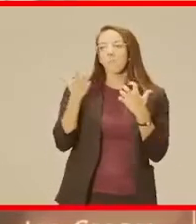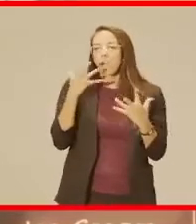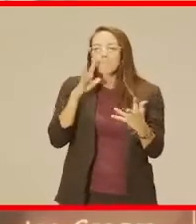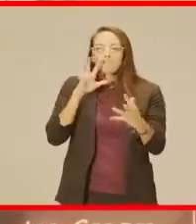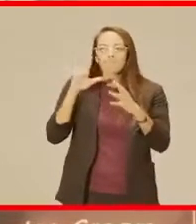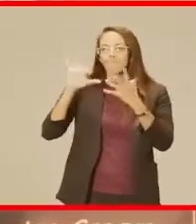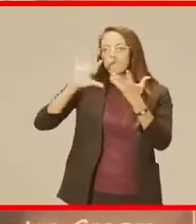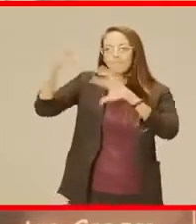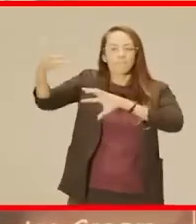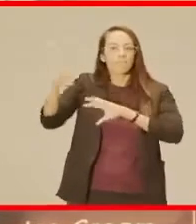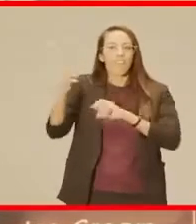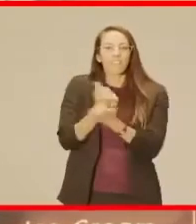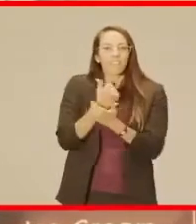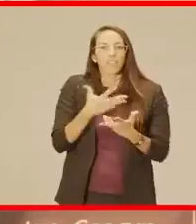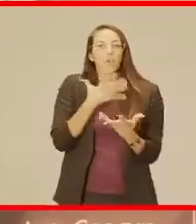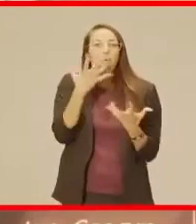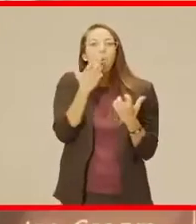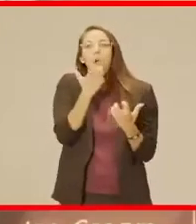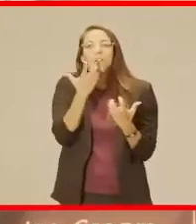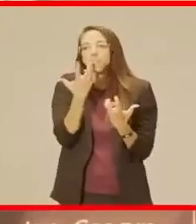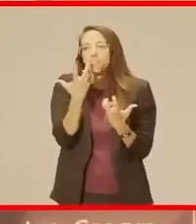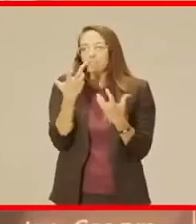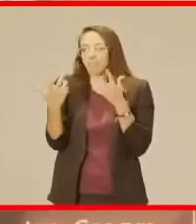wish that's dearest to him.